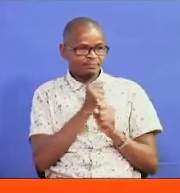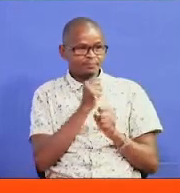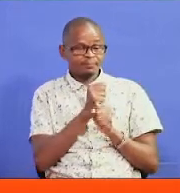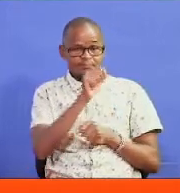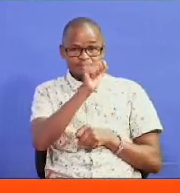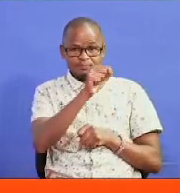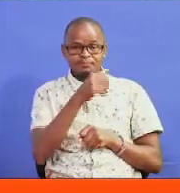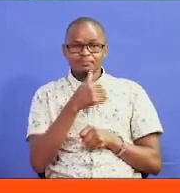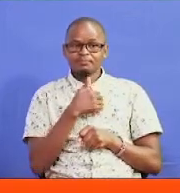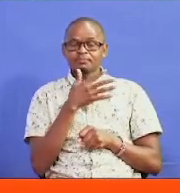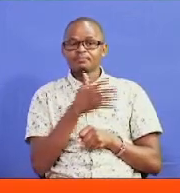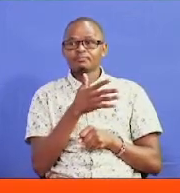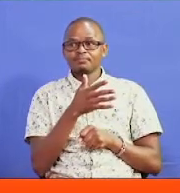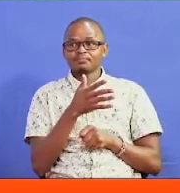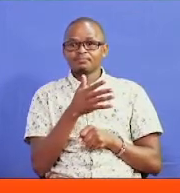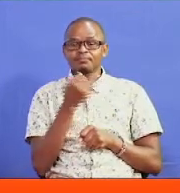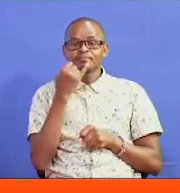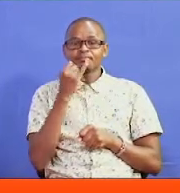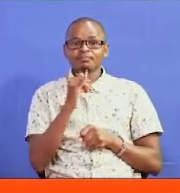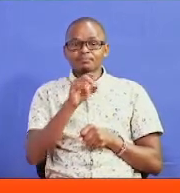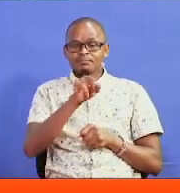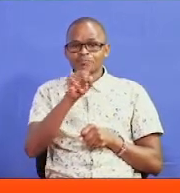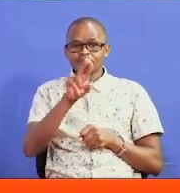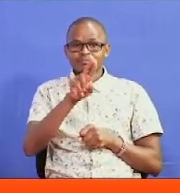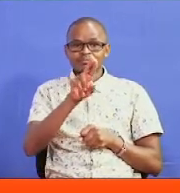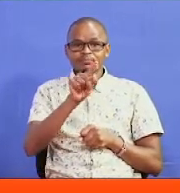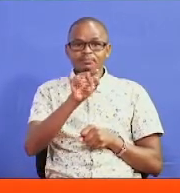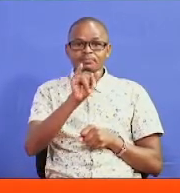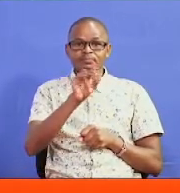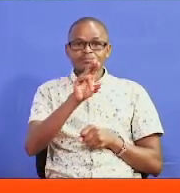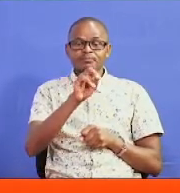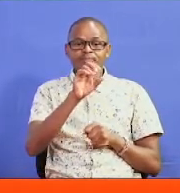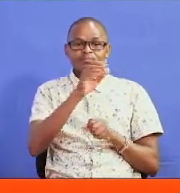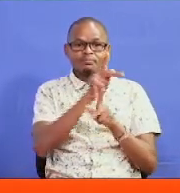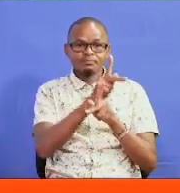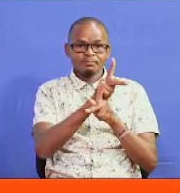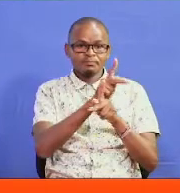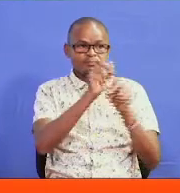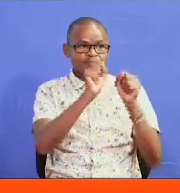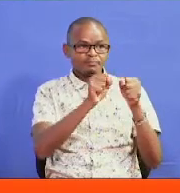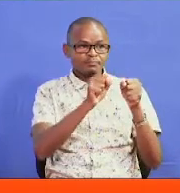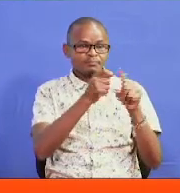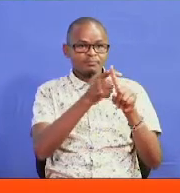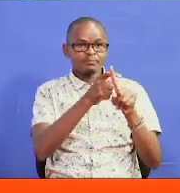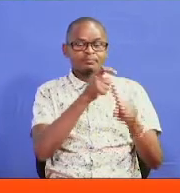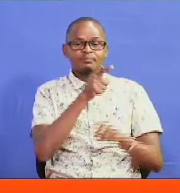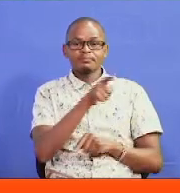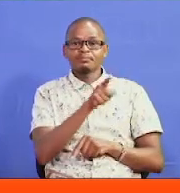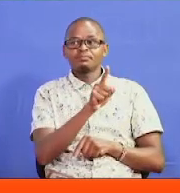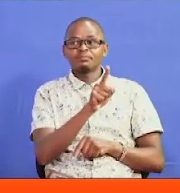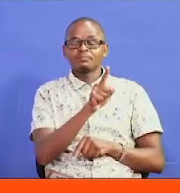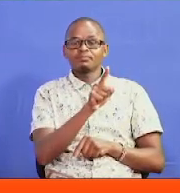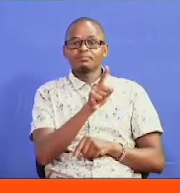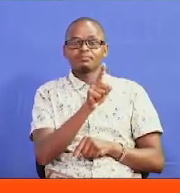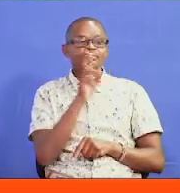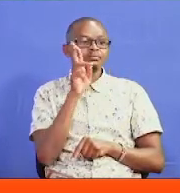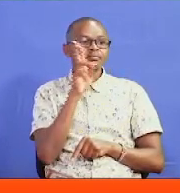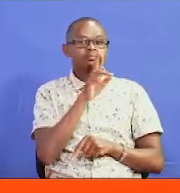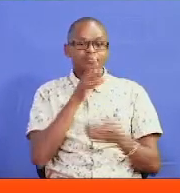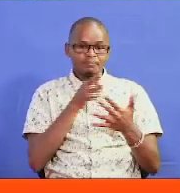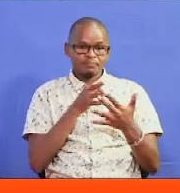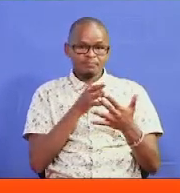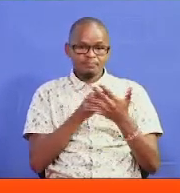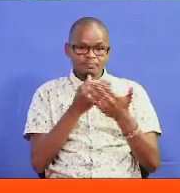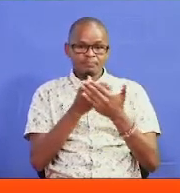So yes, these zoonotic diseases are preventable. So from the risk factors that